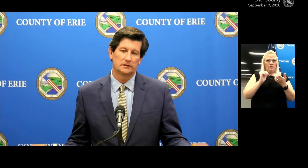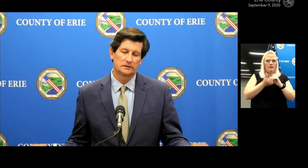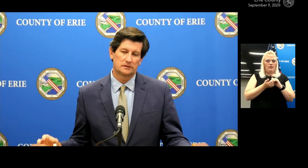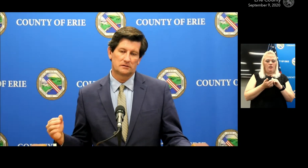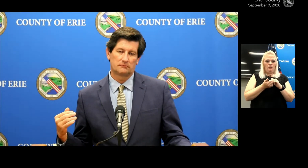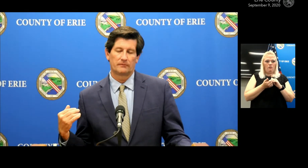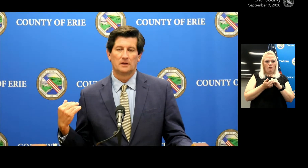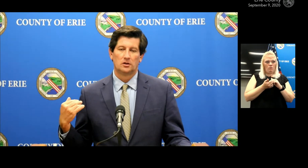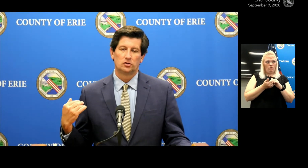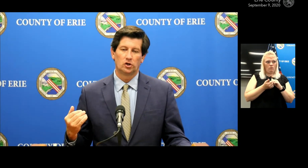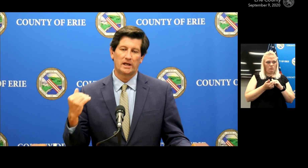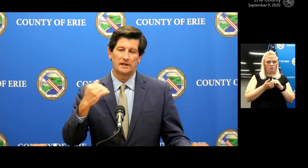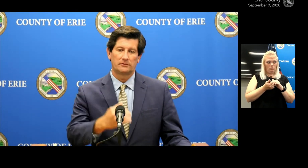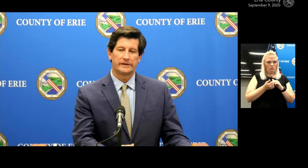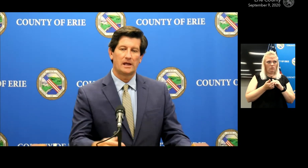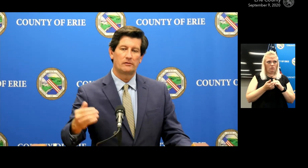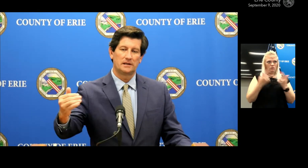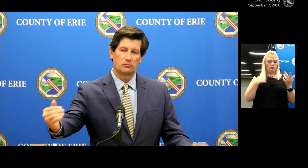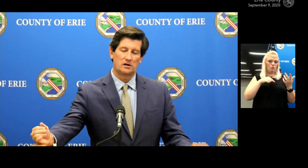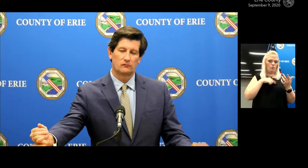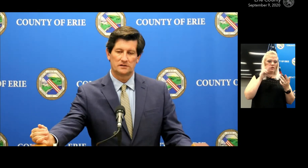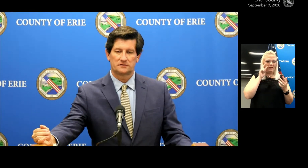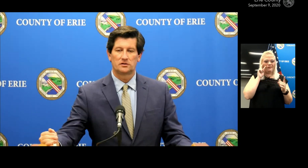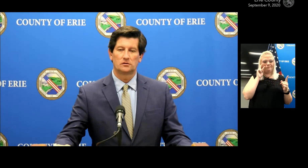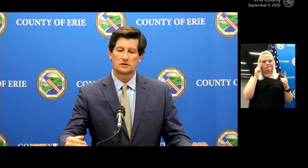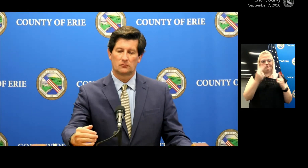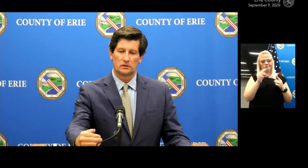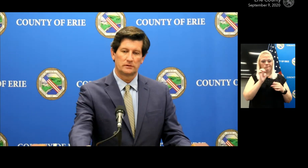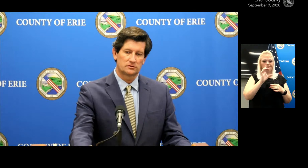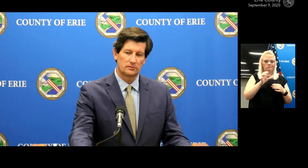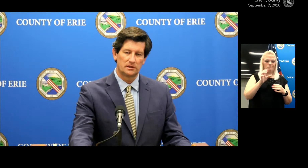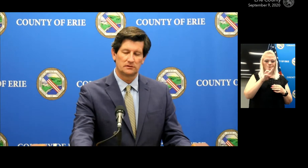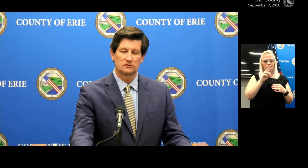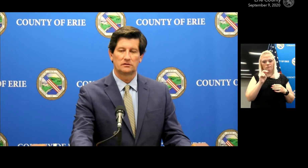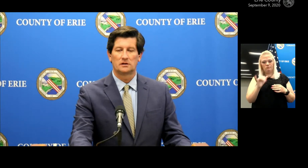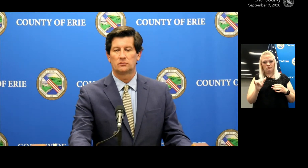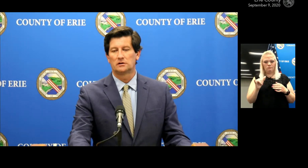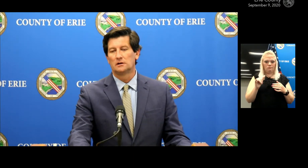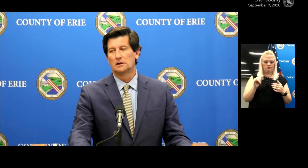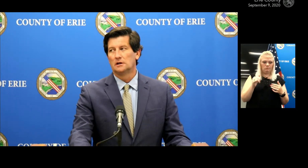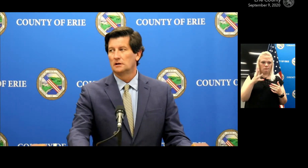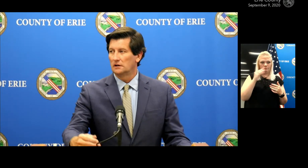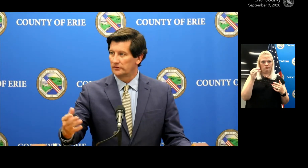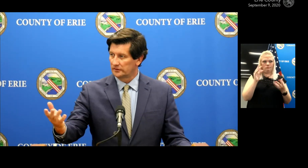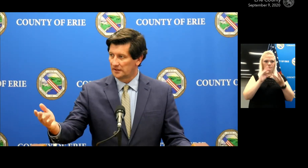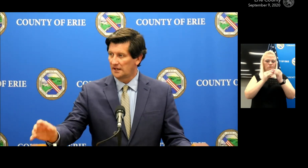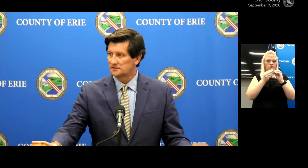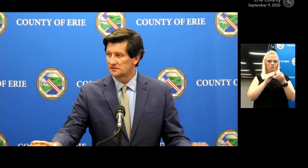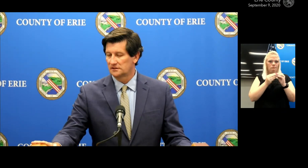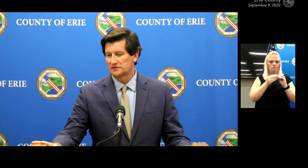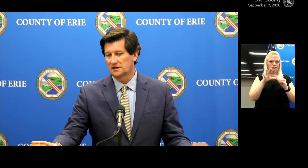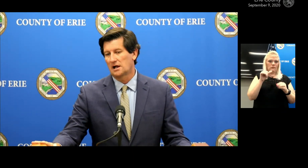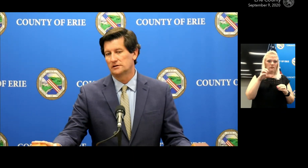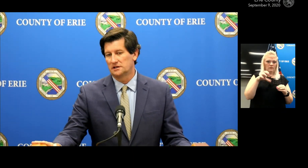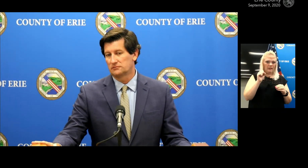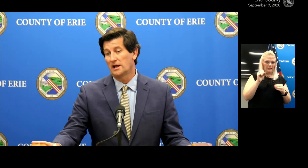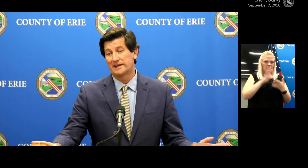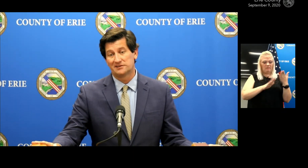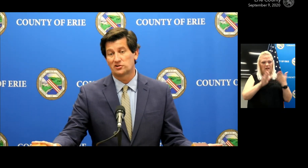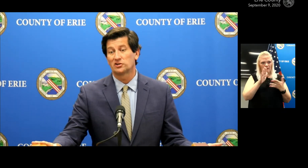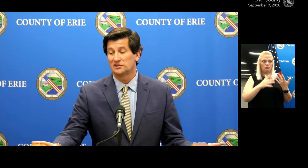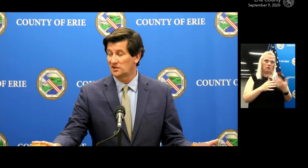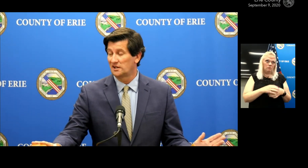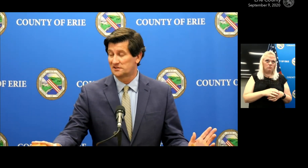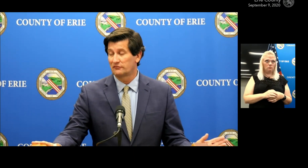we look at Erie County and part of Western New York and what are we attributing to the number, the cases, and is it college age? Well, I